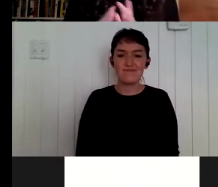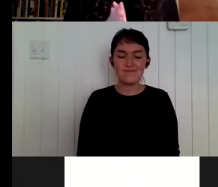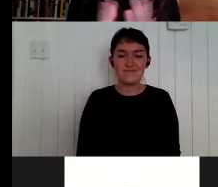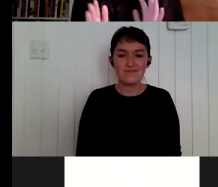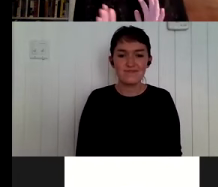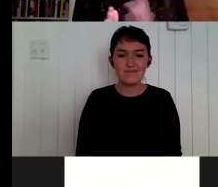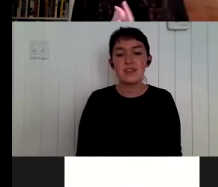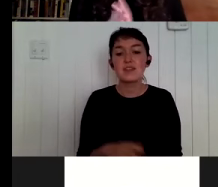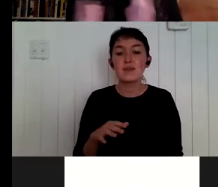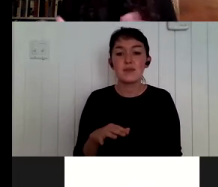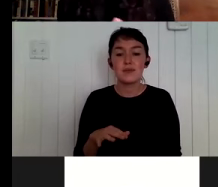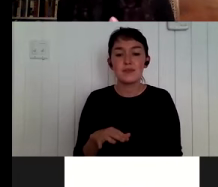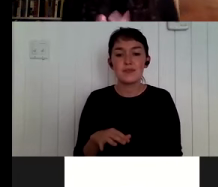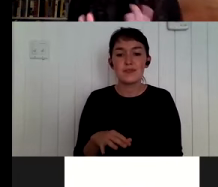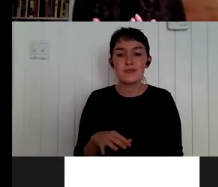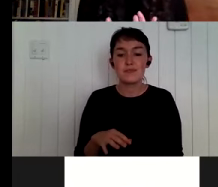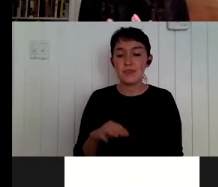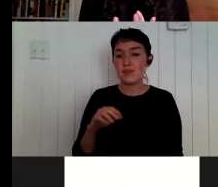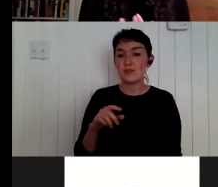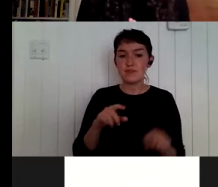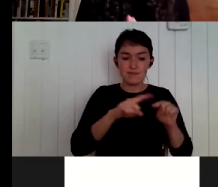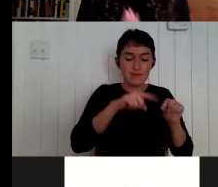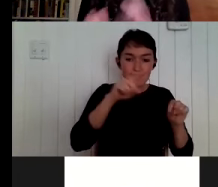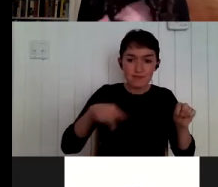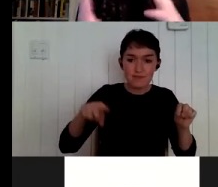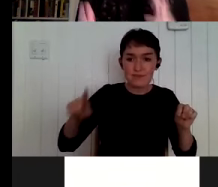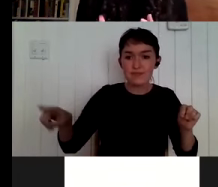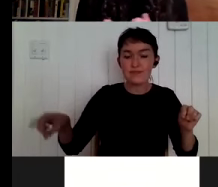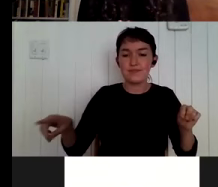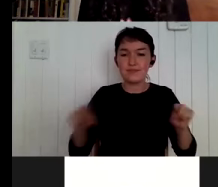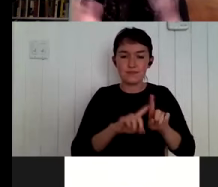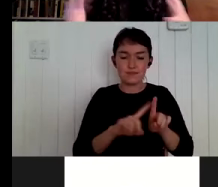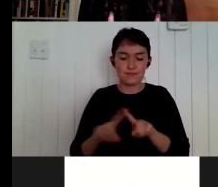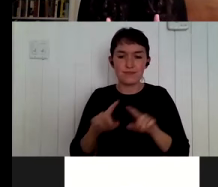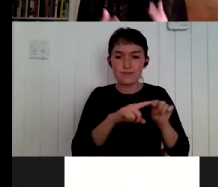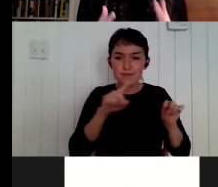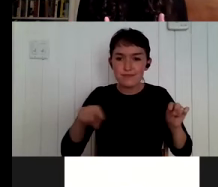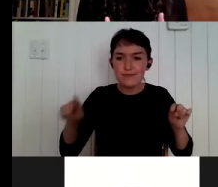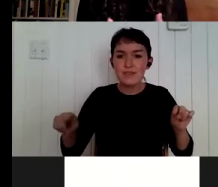these different oscillations or waves of sleep have actually, a lot of research has then